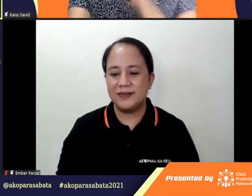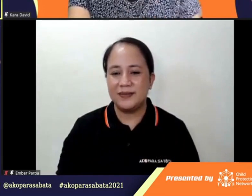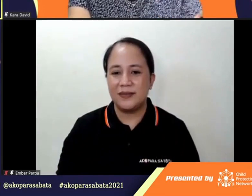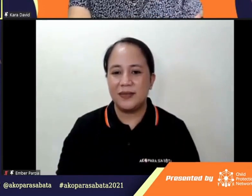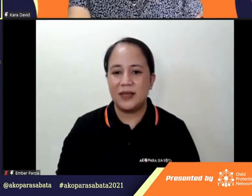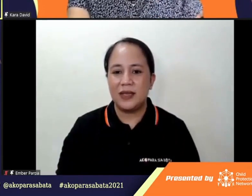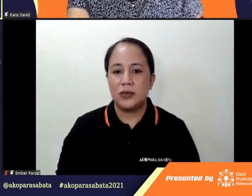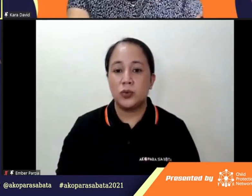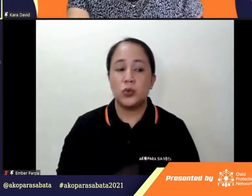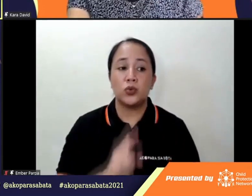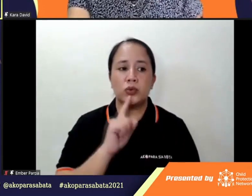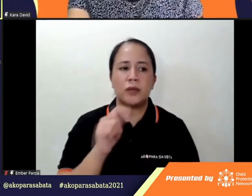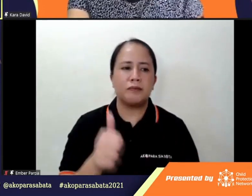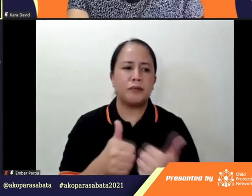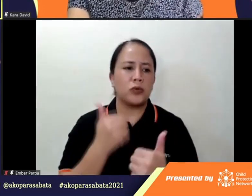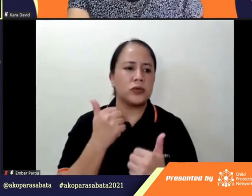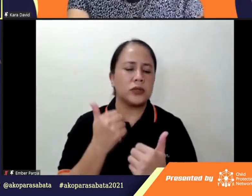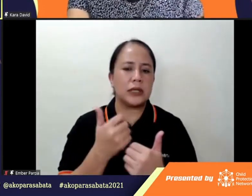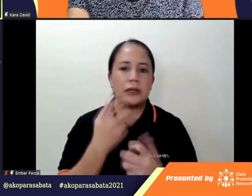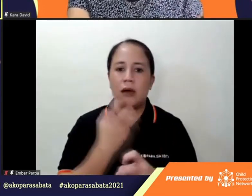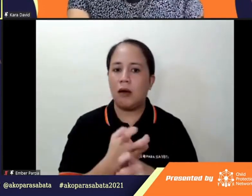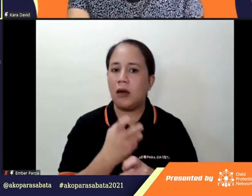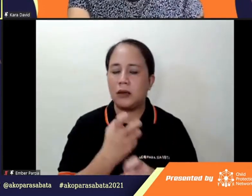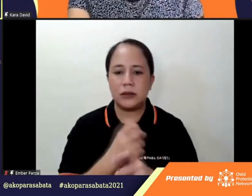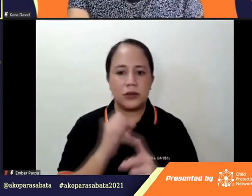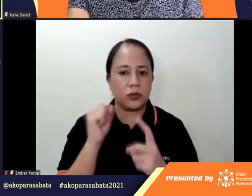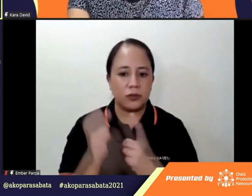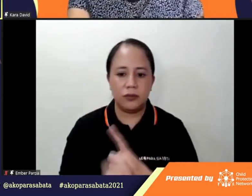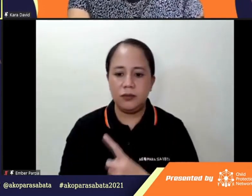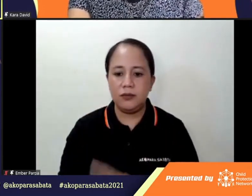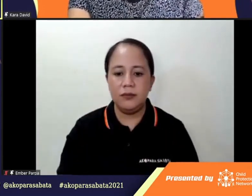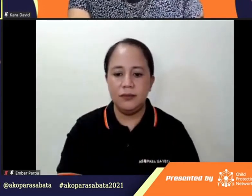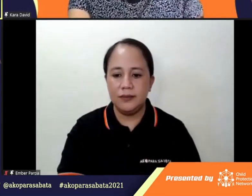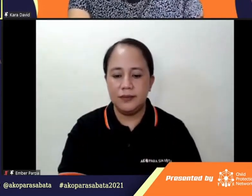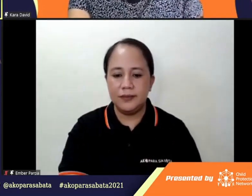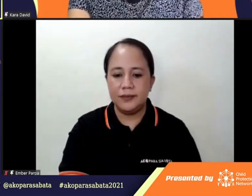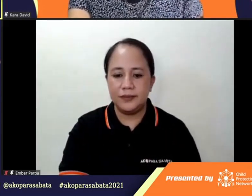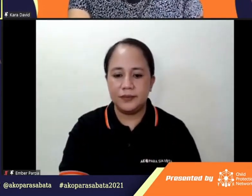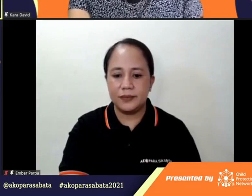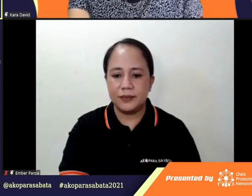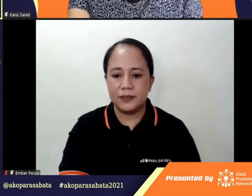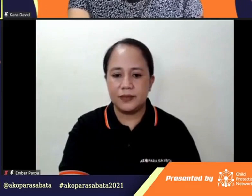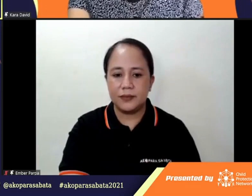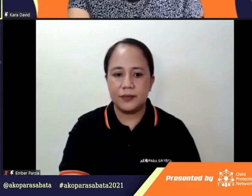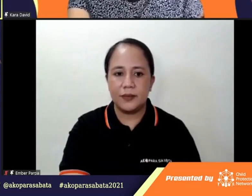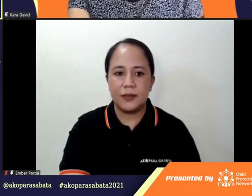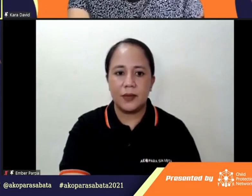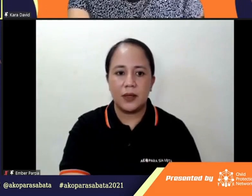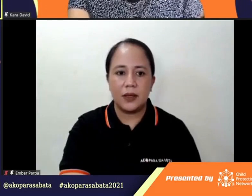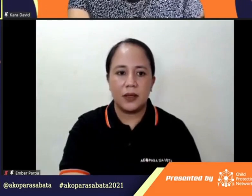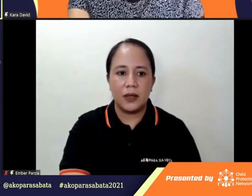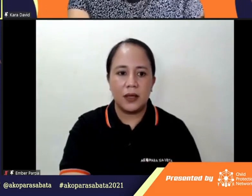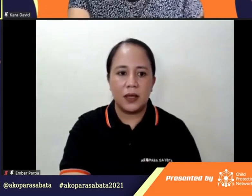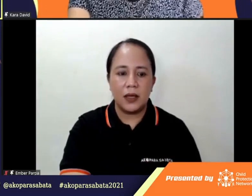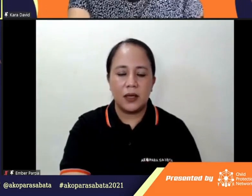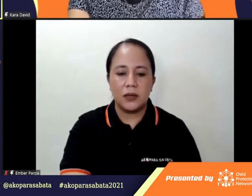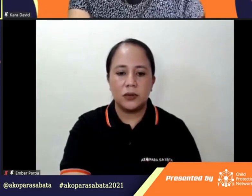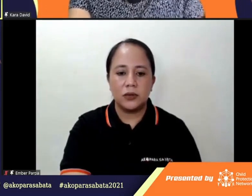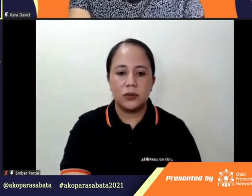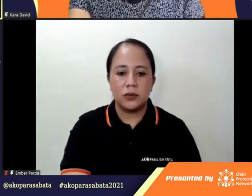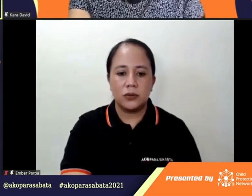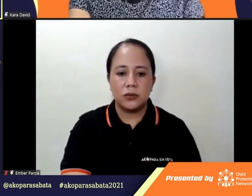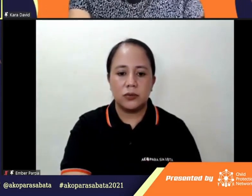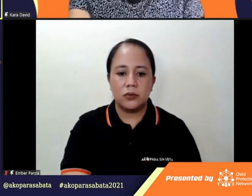That's really the most difficult case, no? So that's why it really takes a